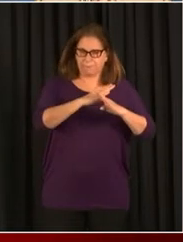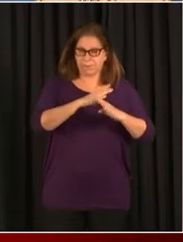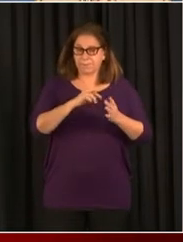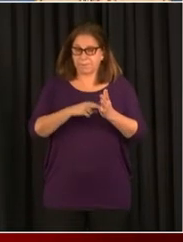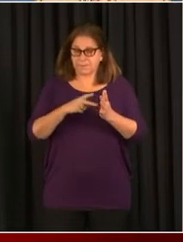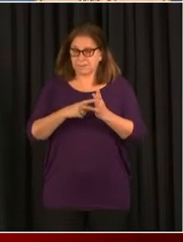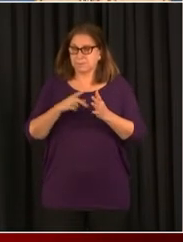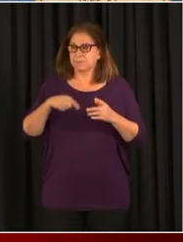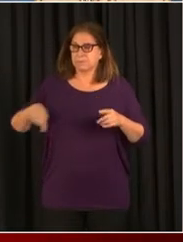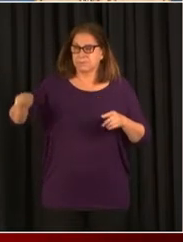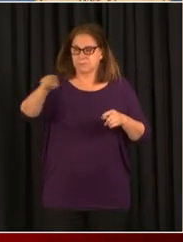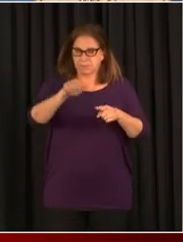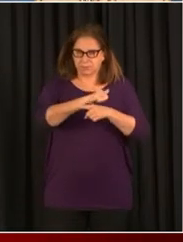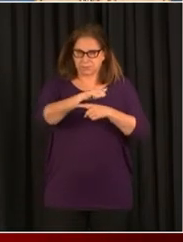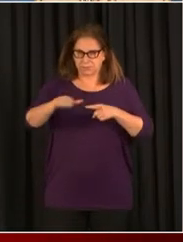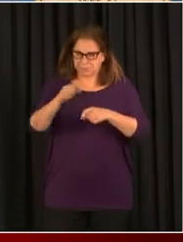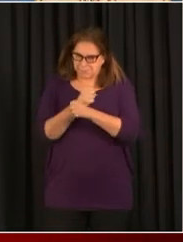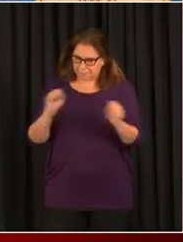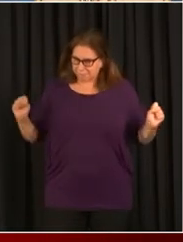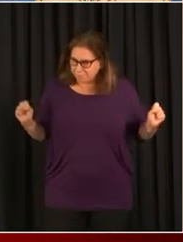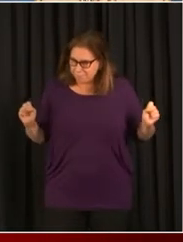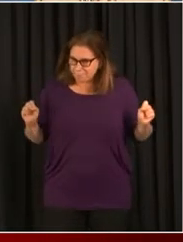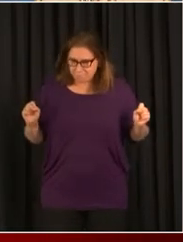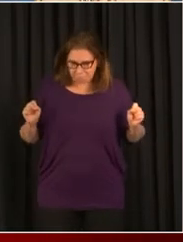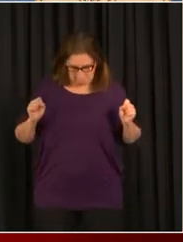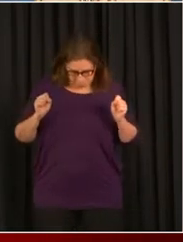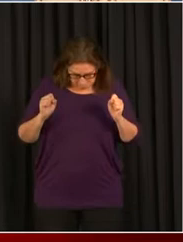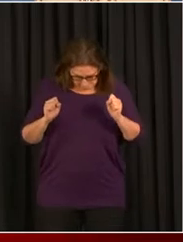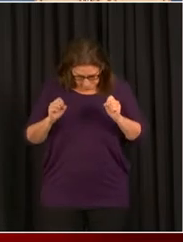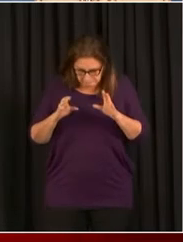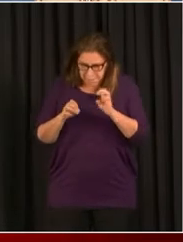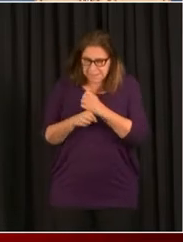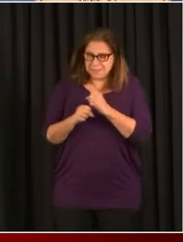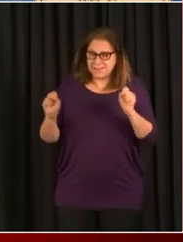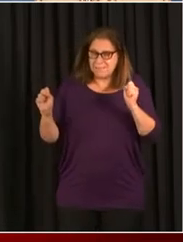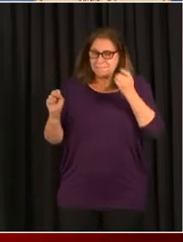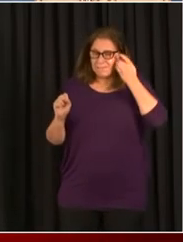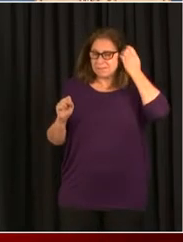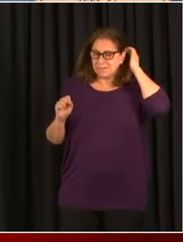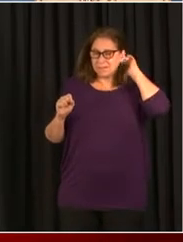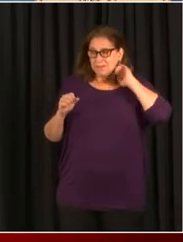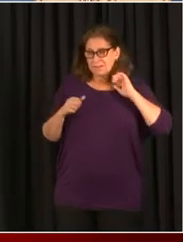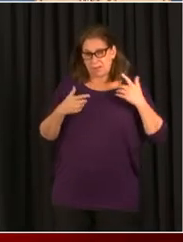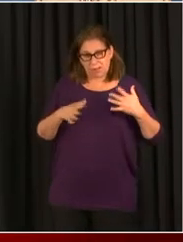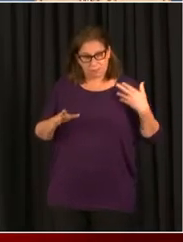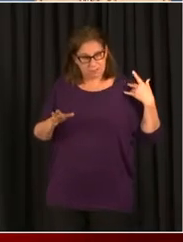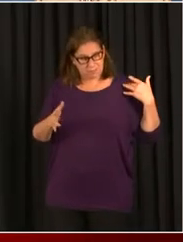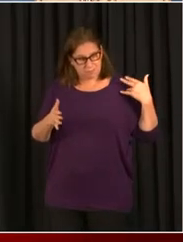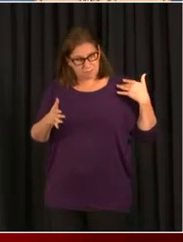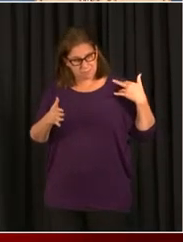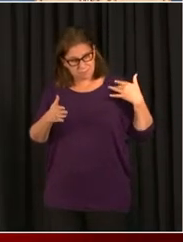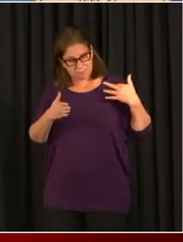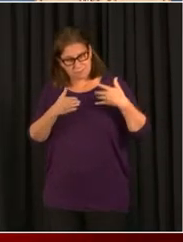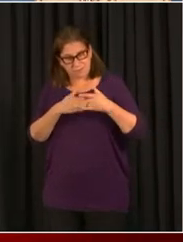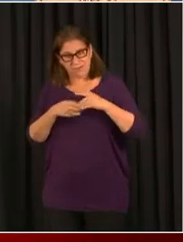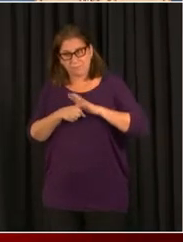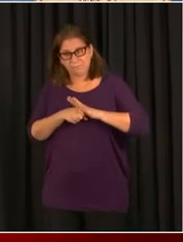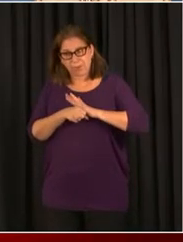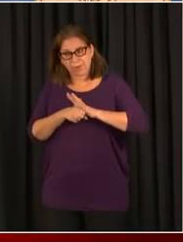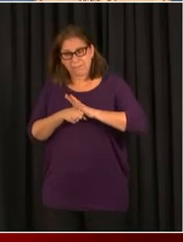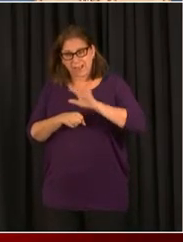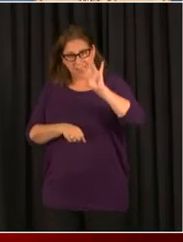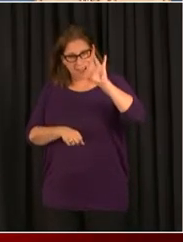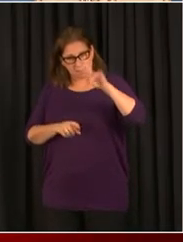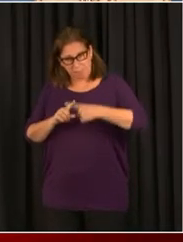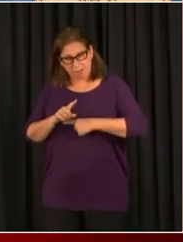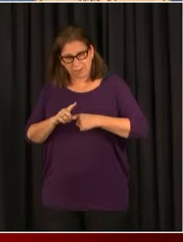go into the 8th month of living with this pandemic, that we've all made sacrifices. And we know